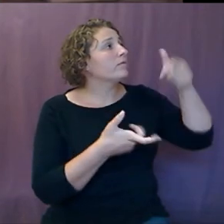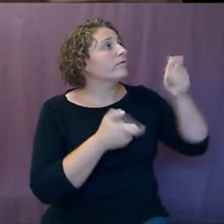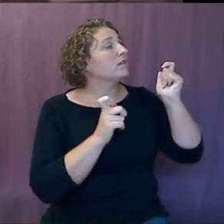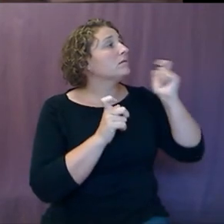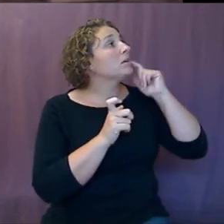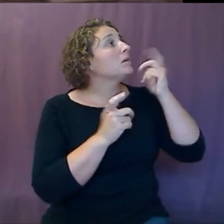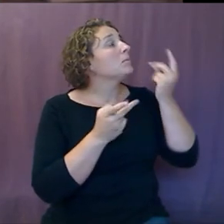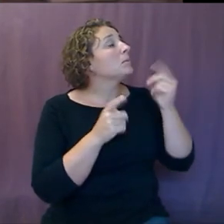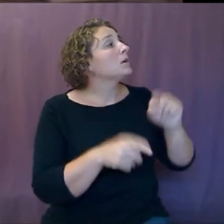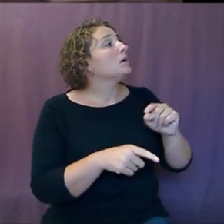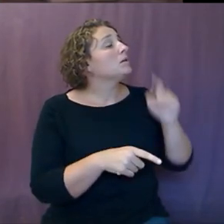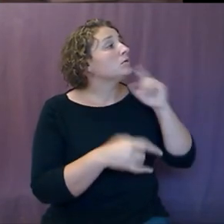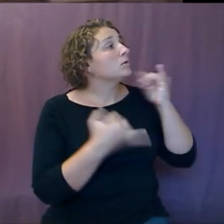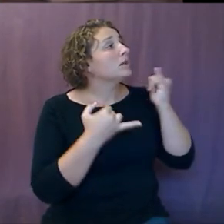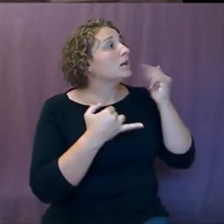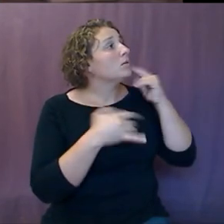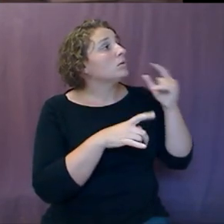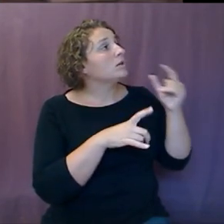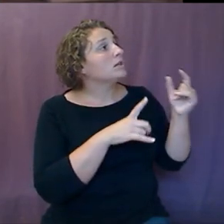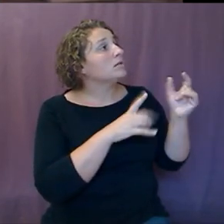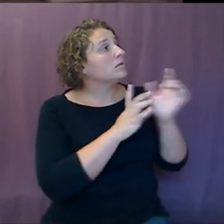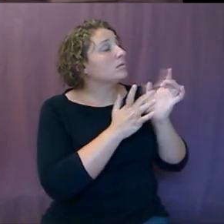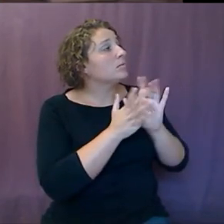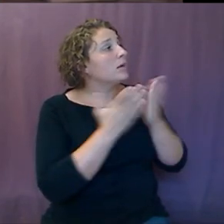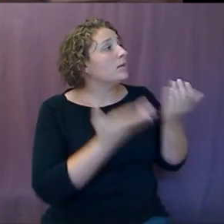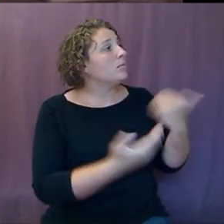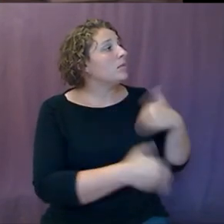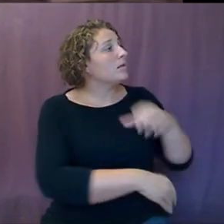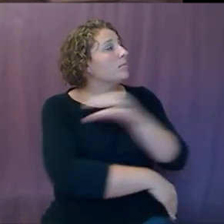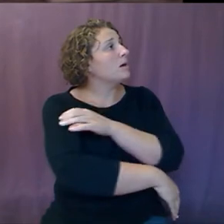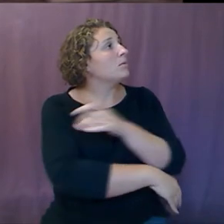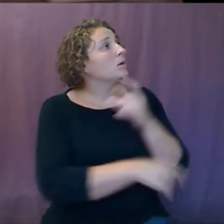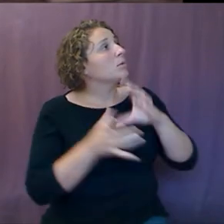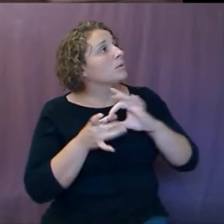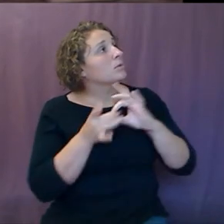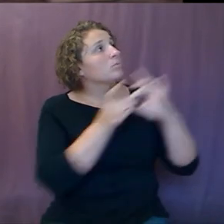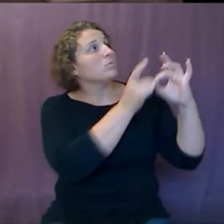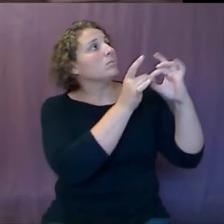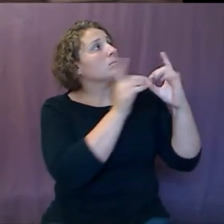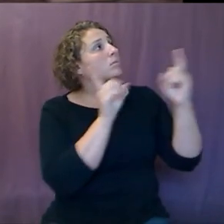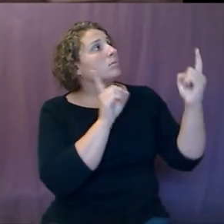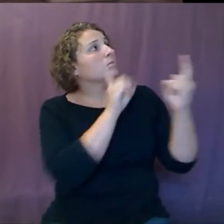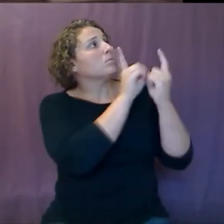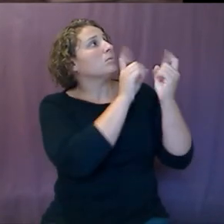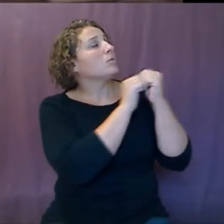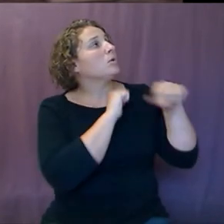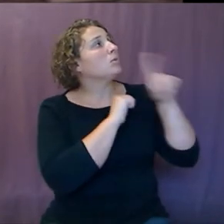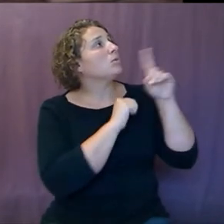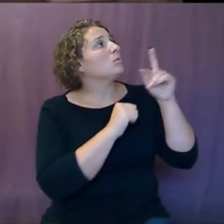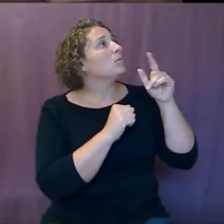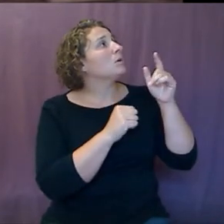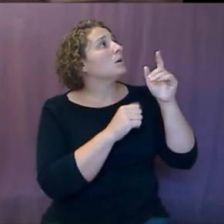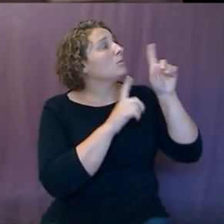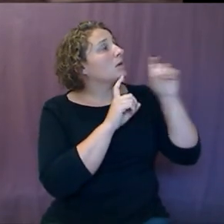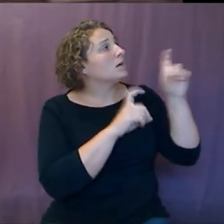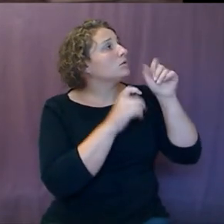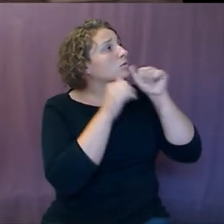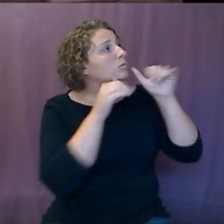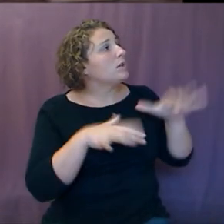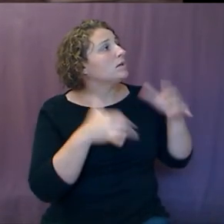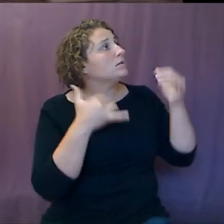Lord let your word have power let it change our hearts let it draw us closer to you and Lord we pray your blessing upon it this day in Jesus